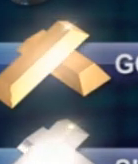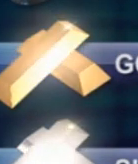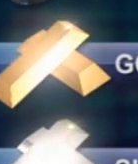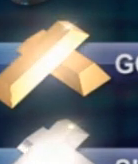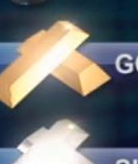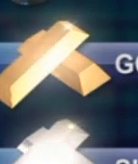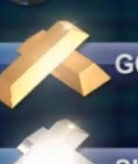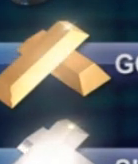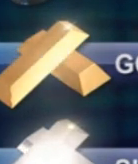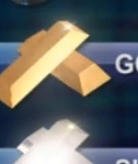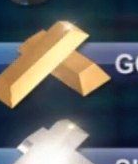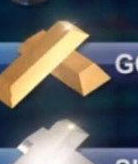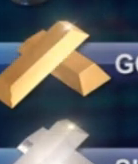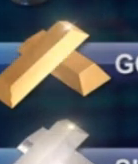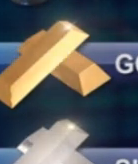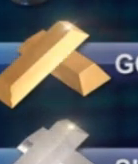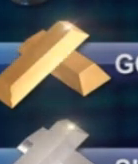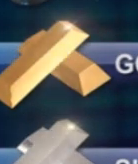Gold rose to